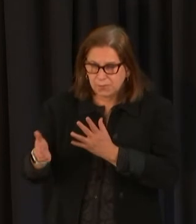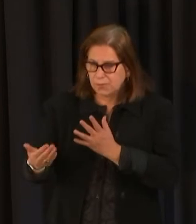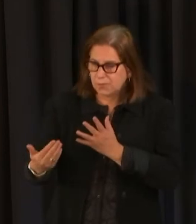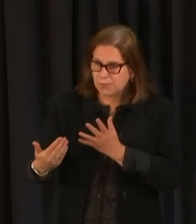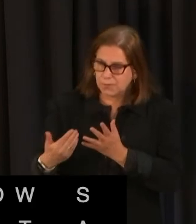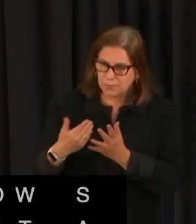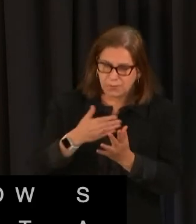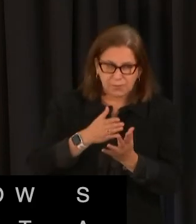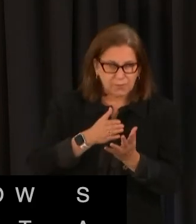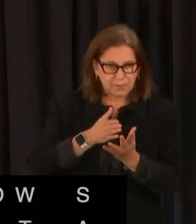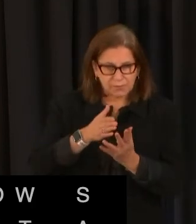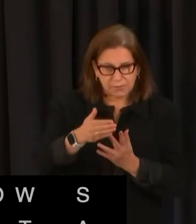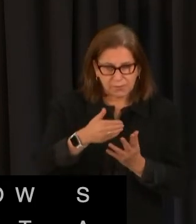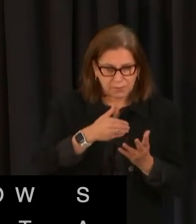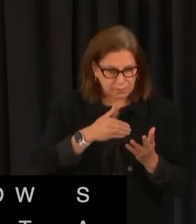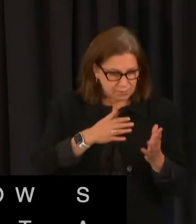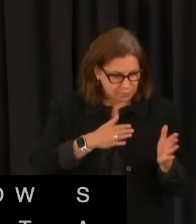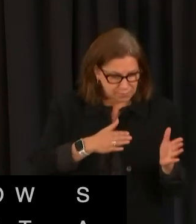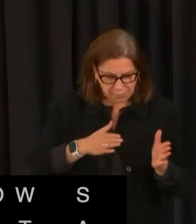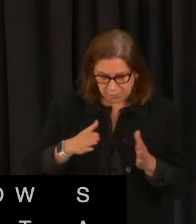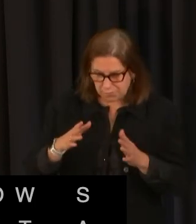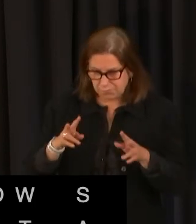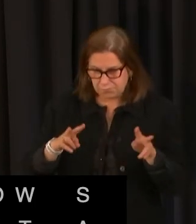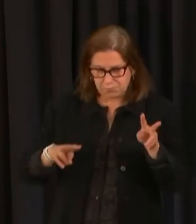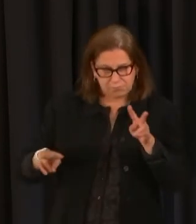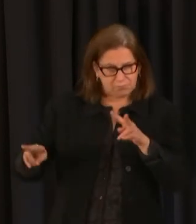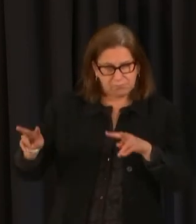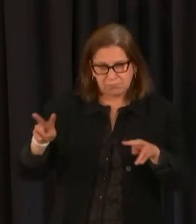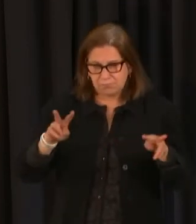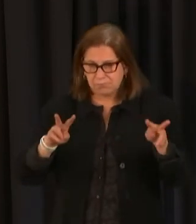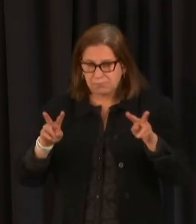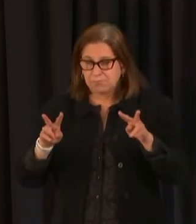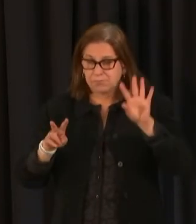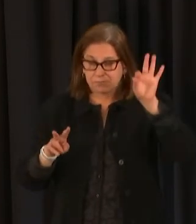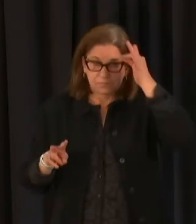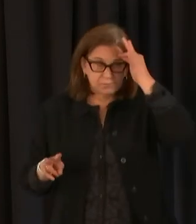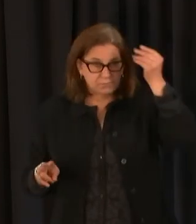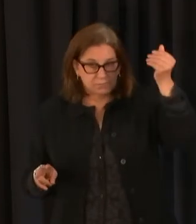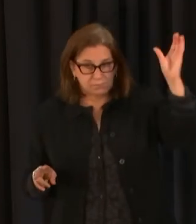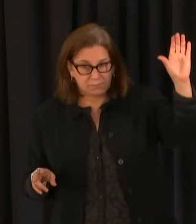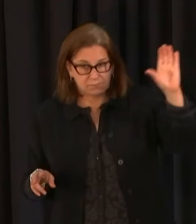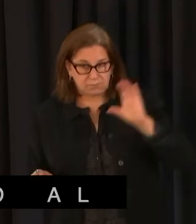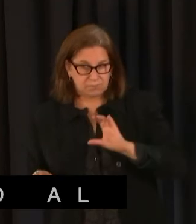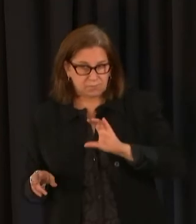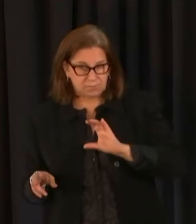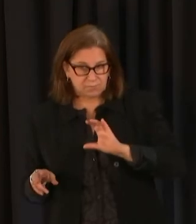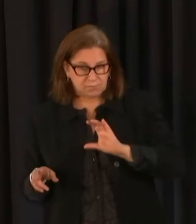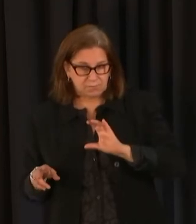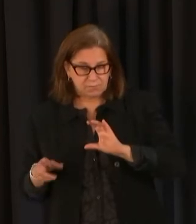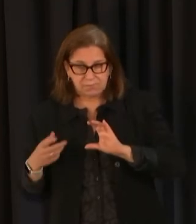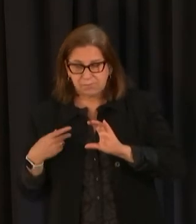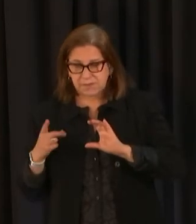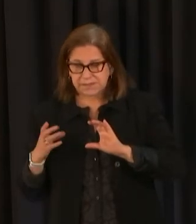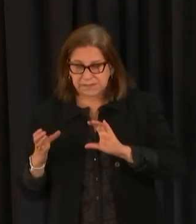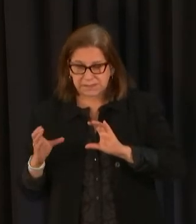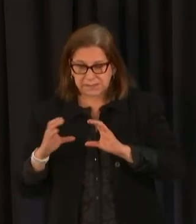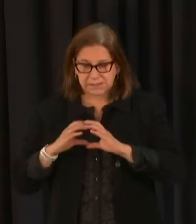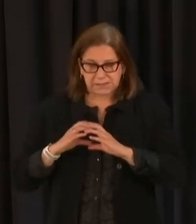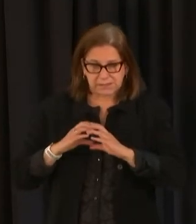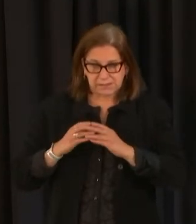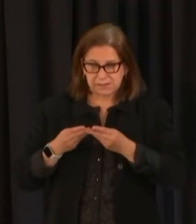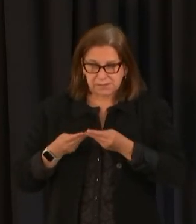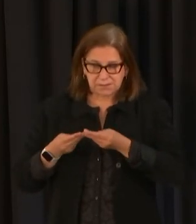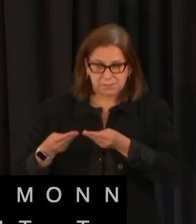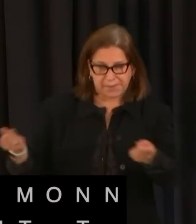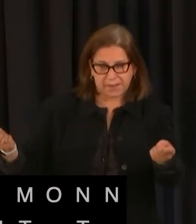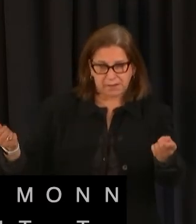and also all of the how the federal money can be spent, because we want to be able to provide